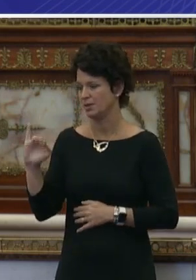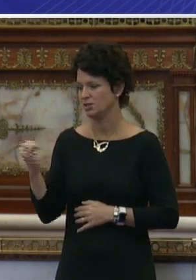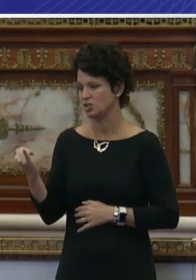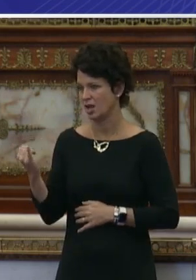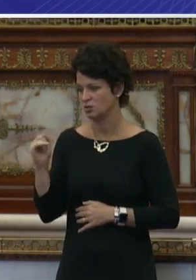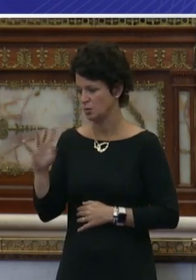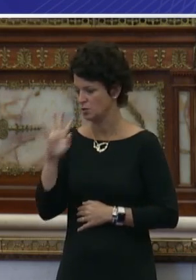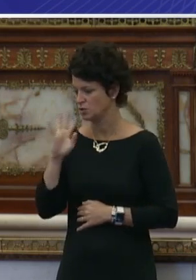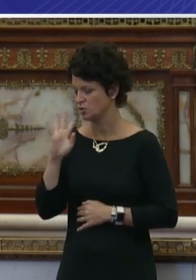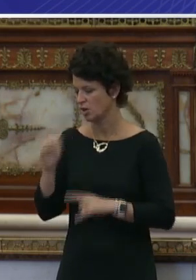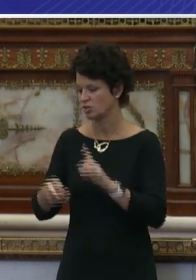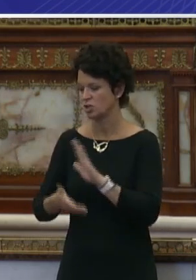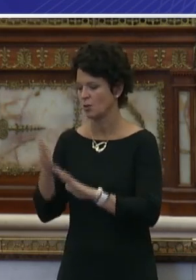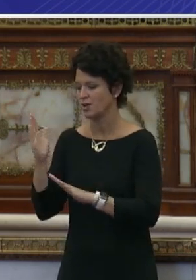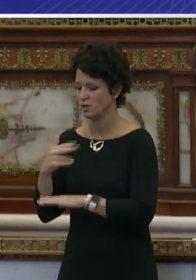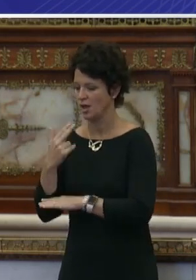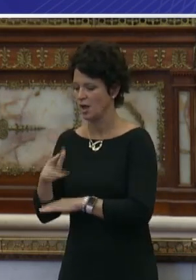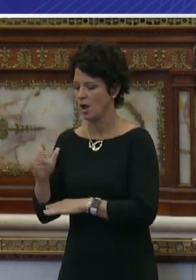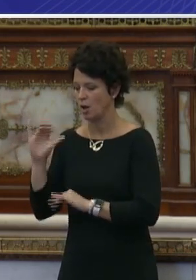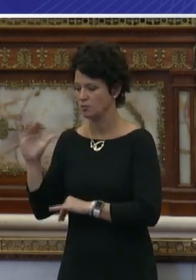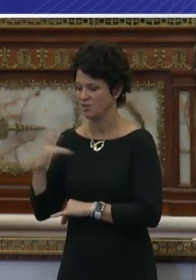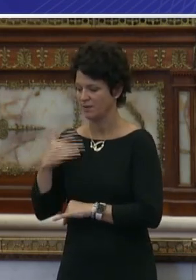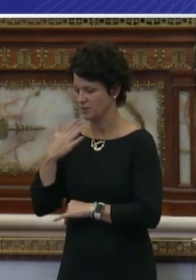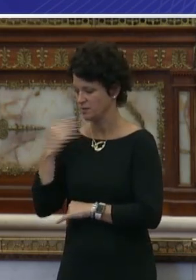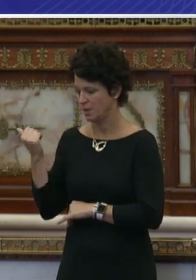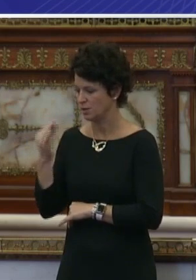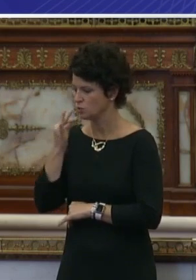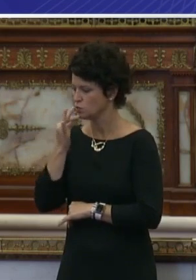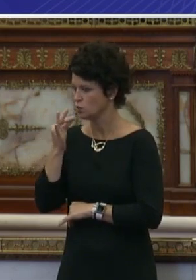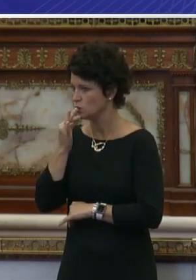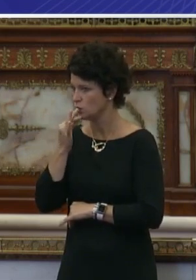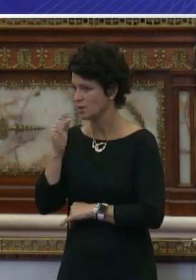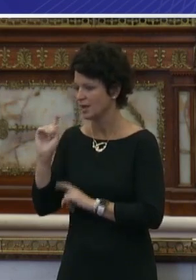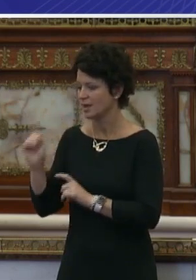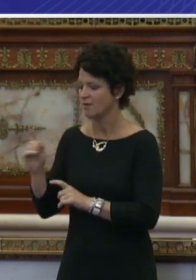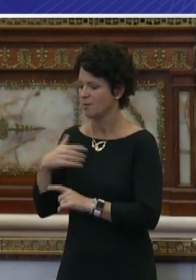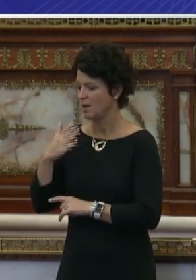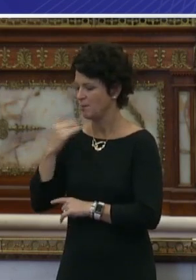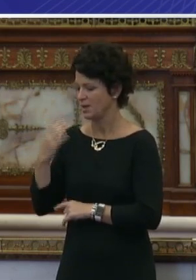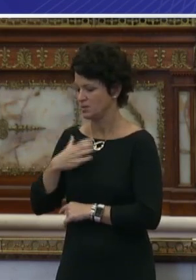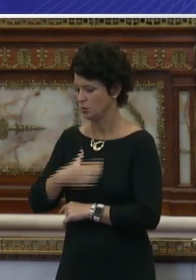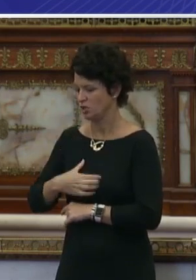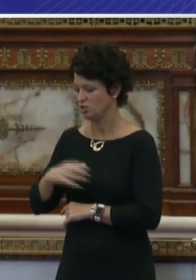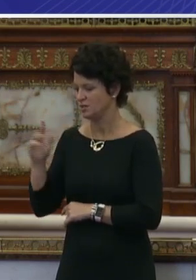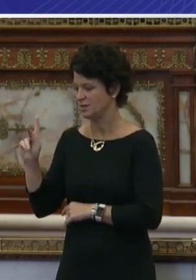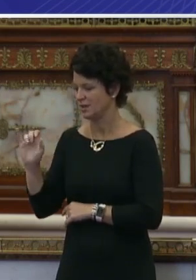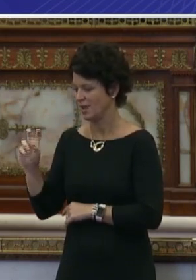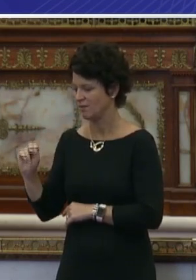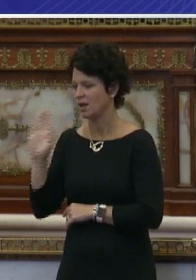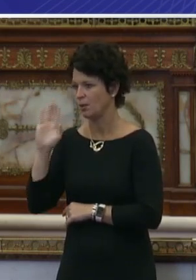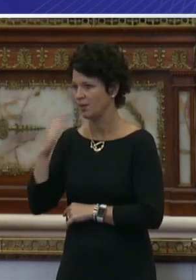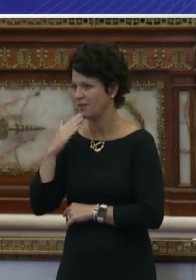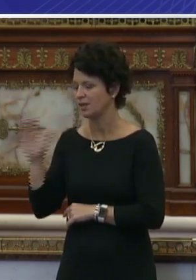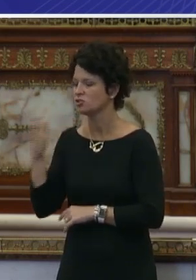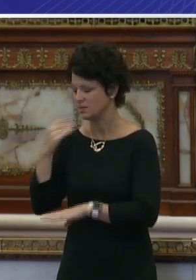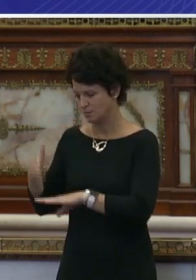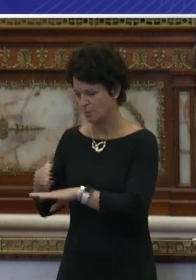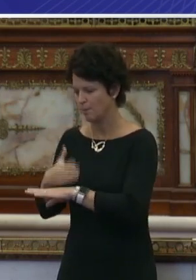who was unable to attend today. I hope she's feeling well, and make sure you send her my well wishes, Kevin. She is feeling well. She's feeling